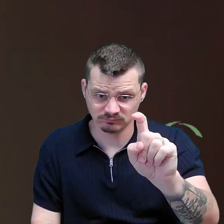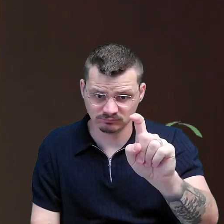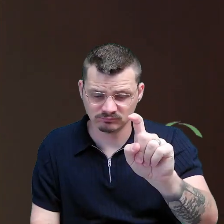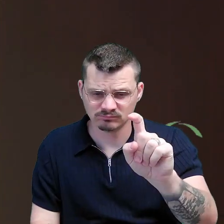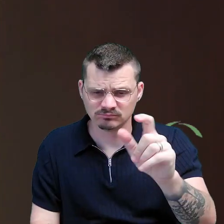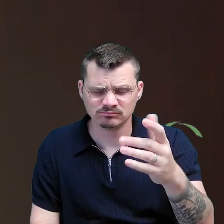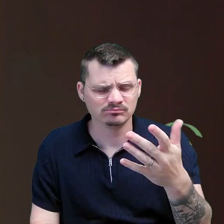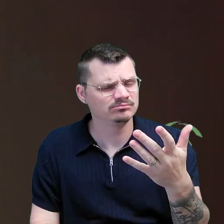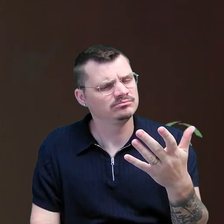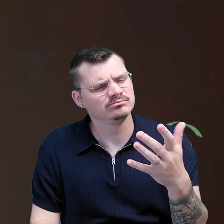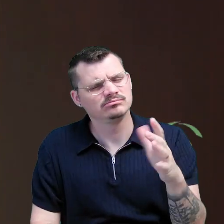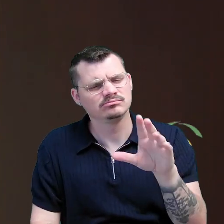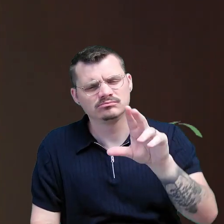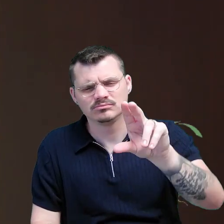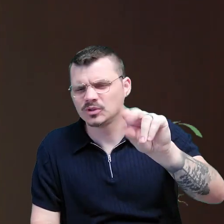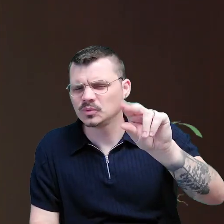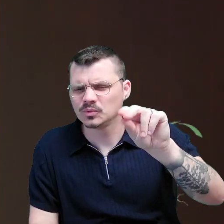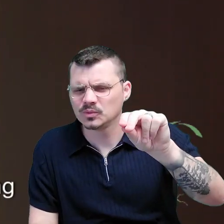No.